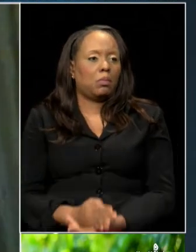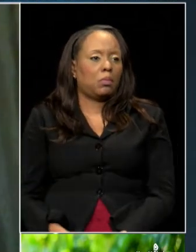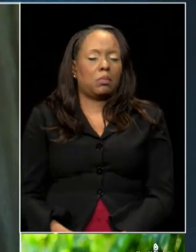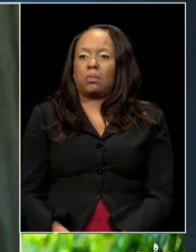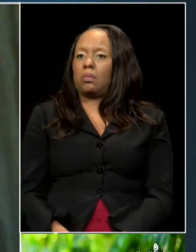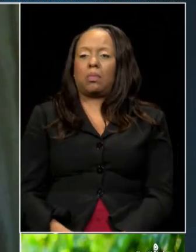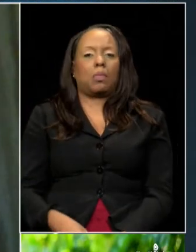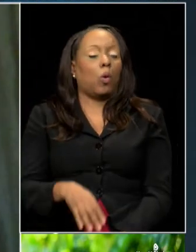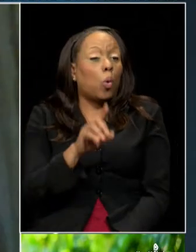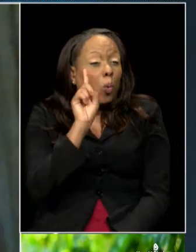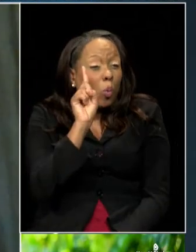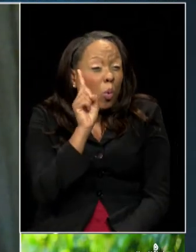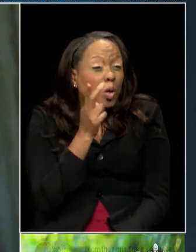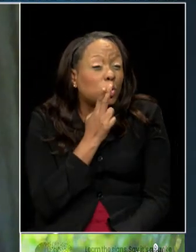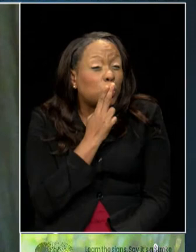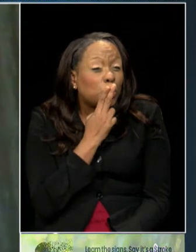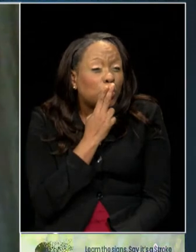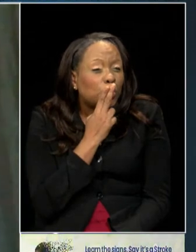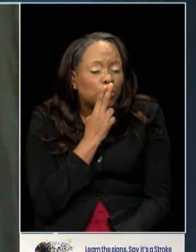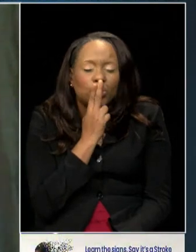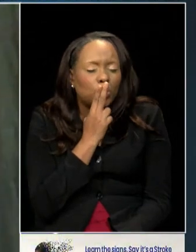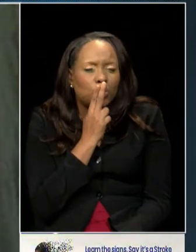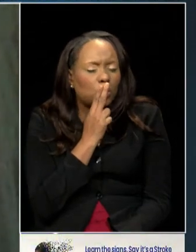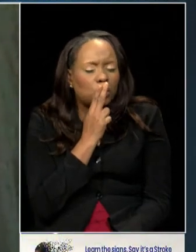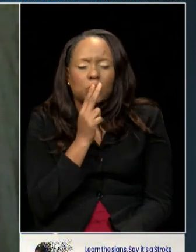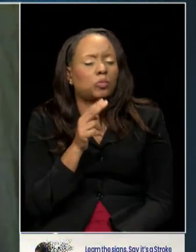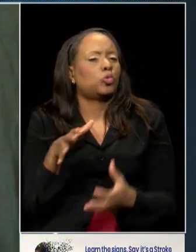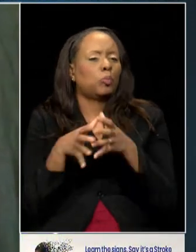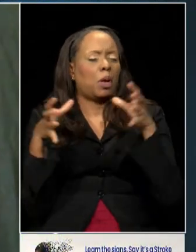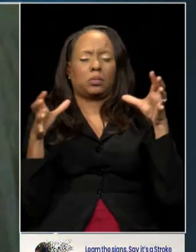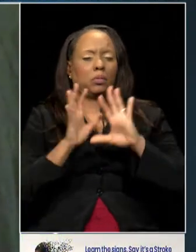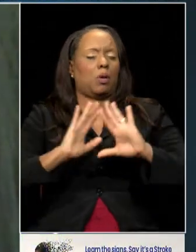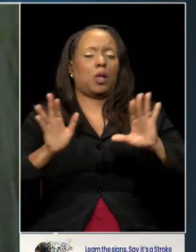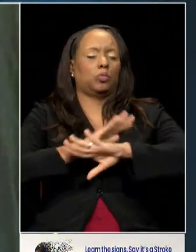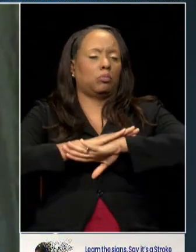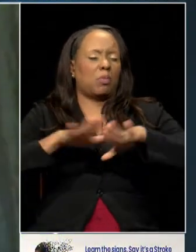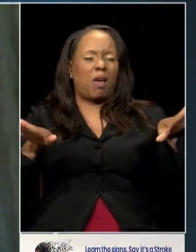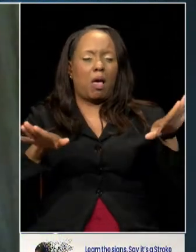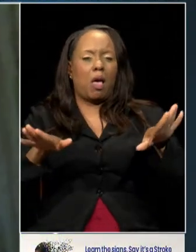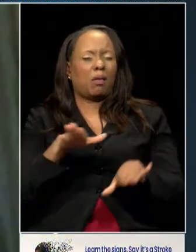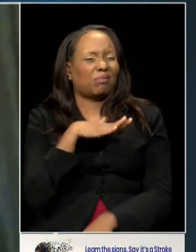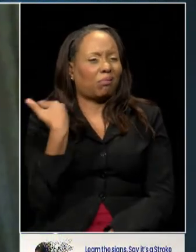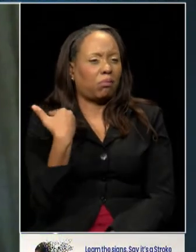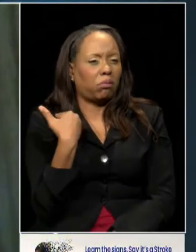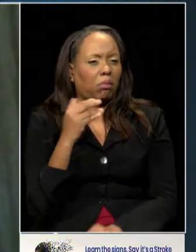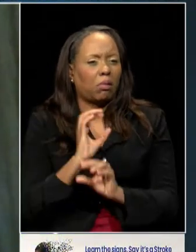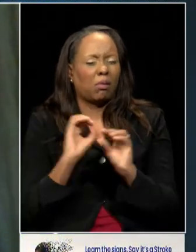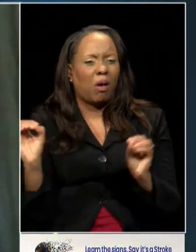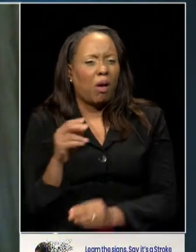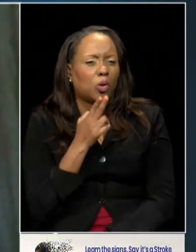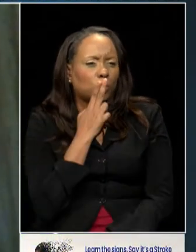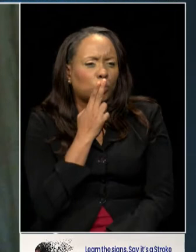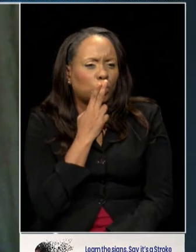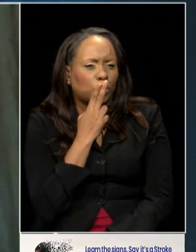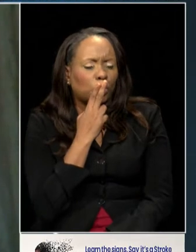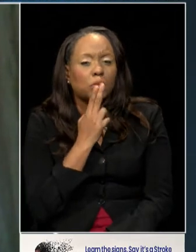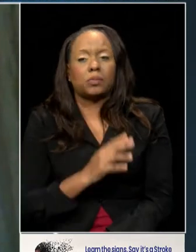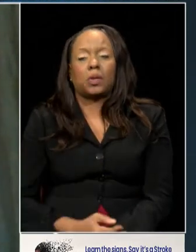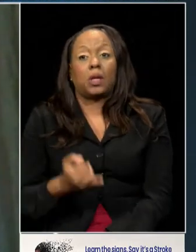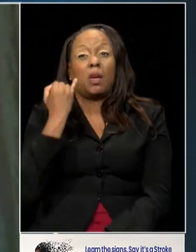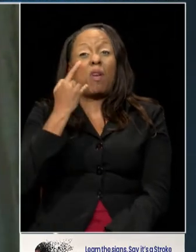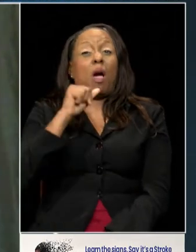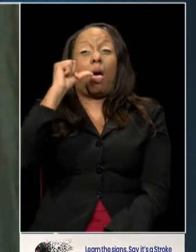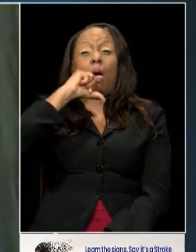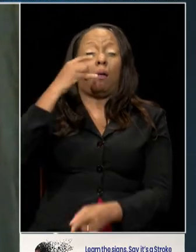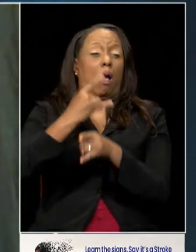much. So there's absolutely no room for smoking. And if you are someone who drinks alcohol,